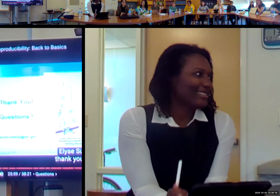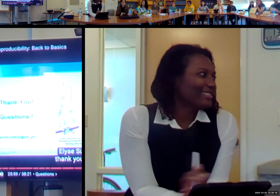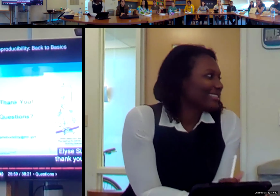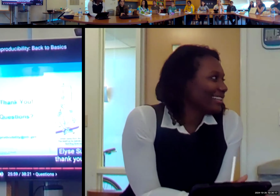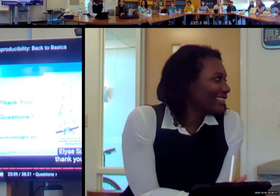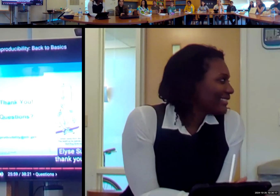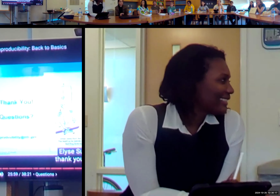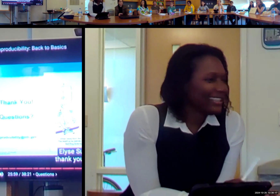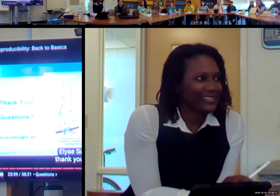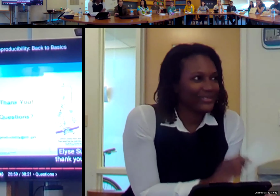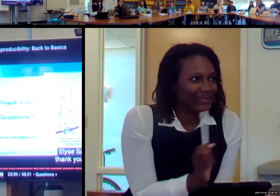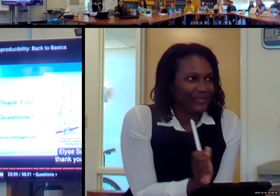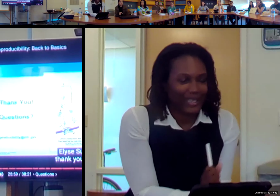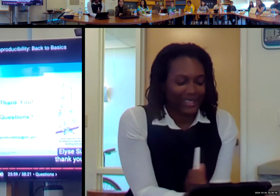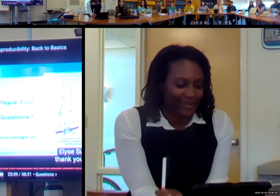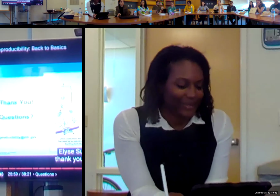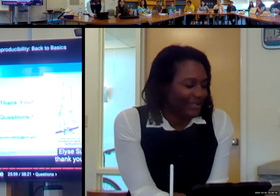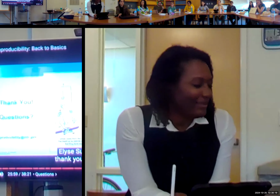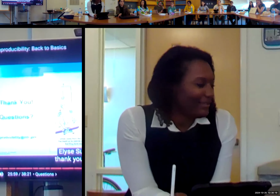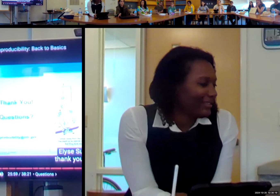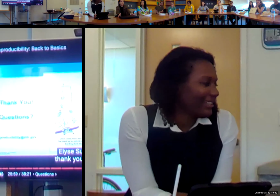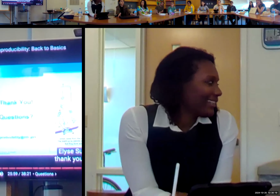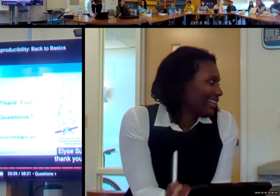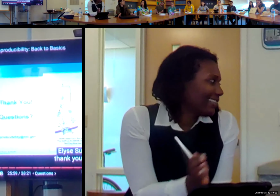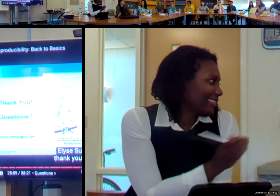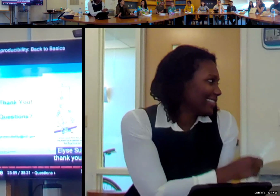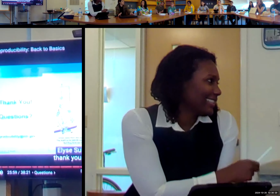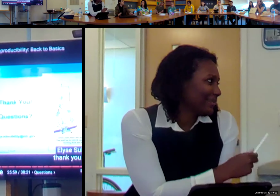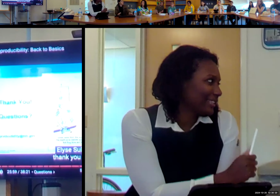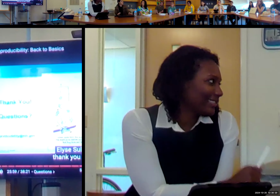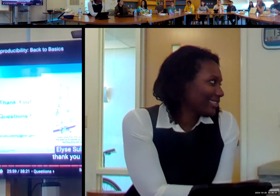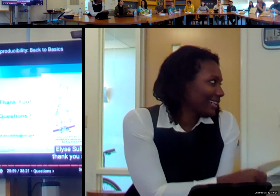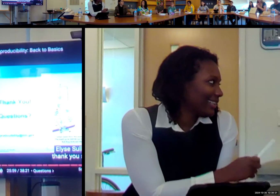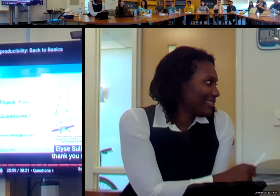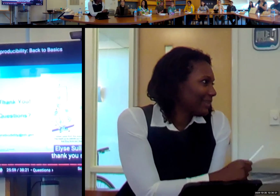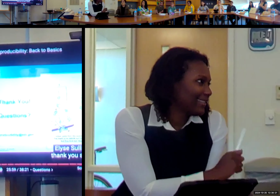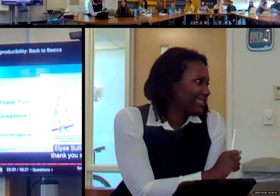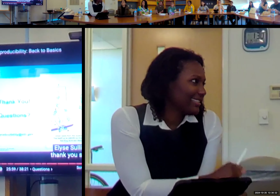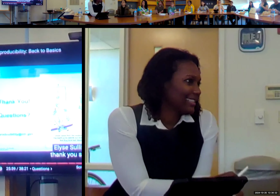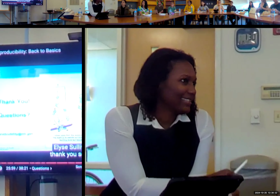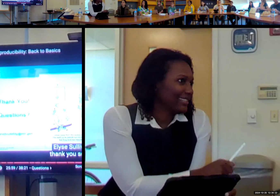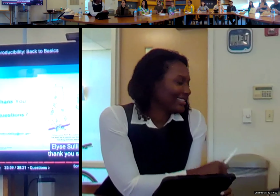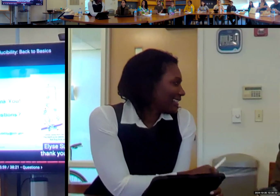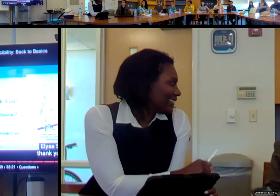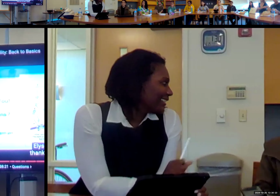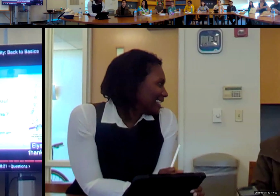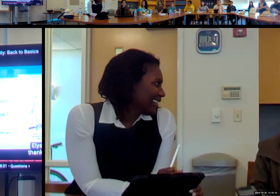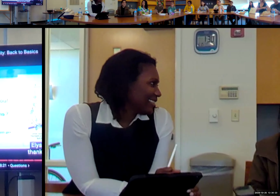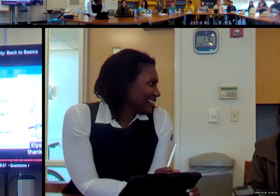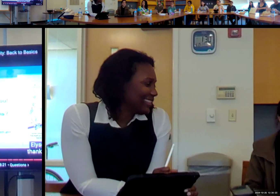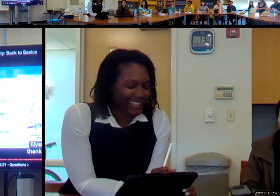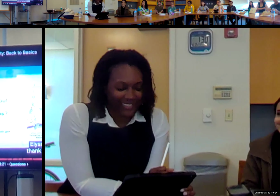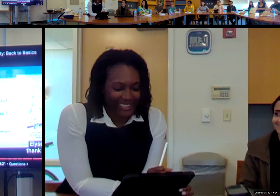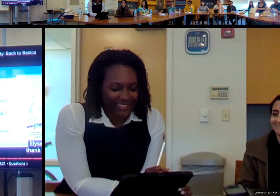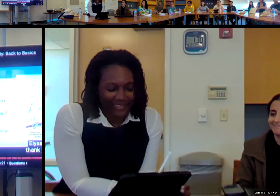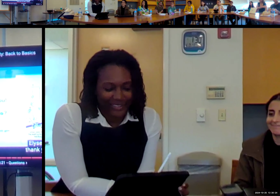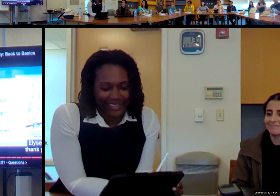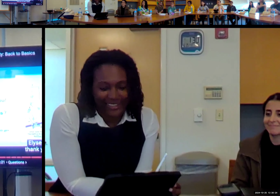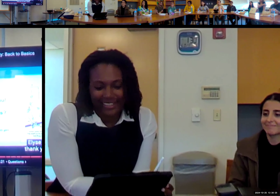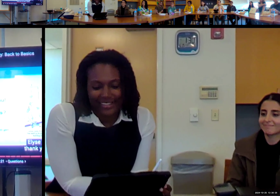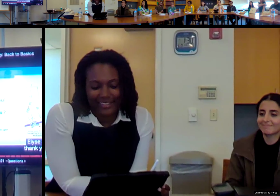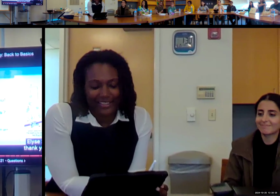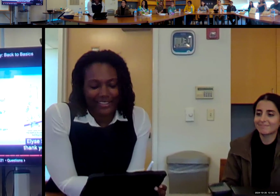Hi, so met a couple of you before, and Dr. Jawhead from Nano Engineering, I'm sure how